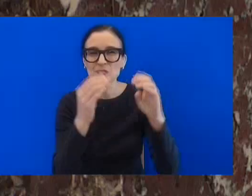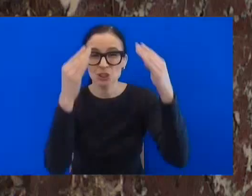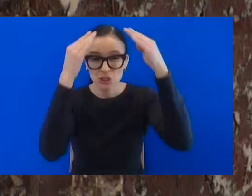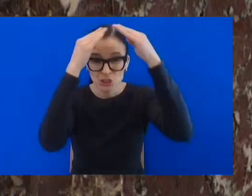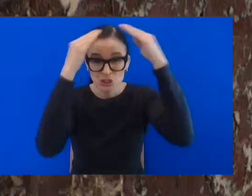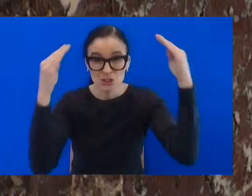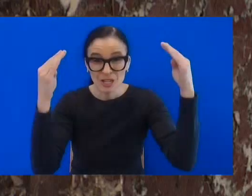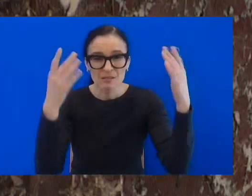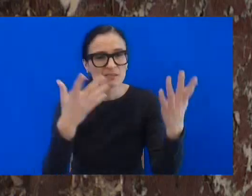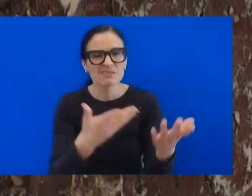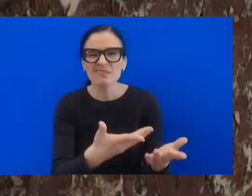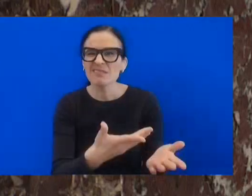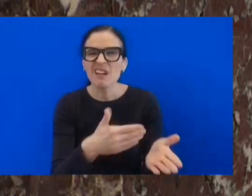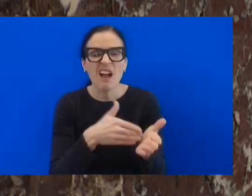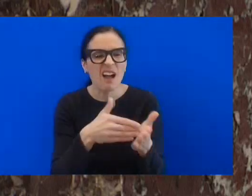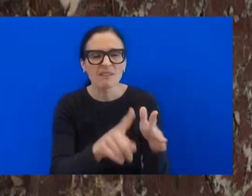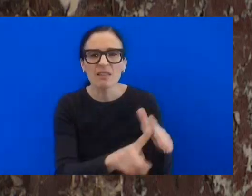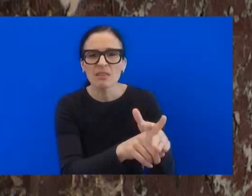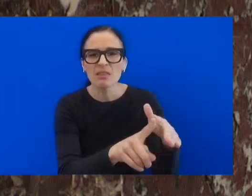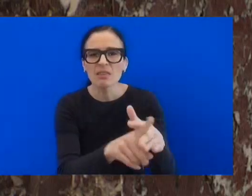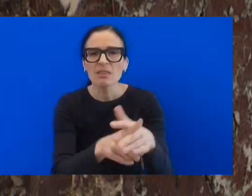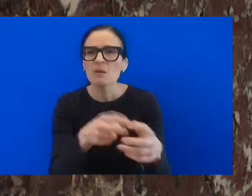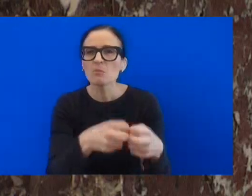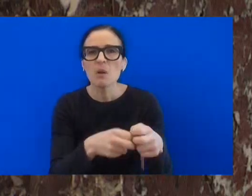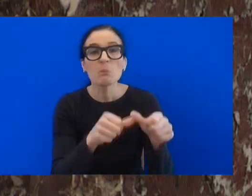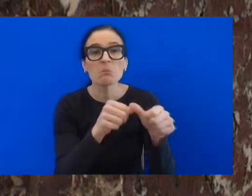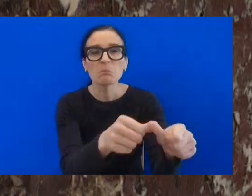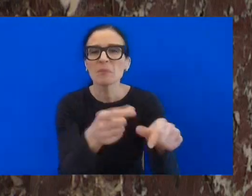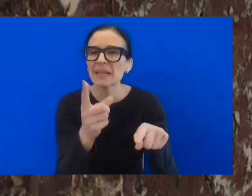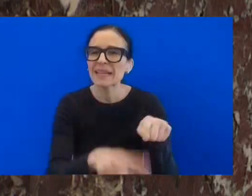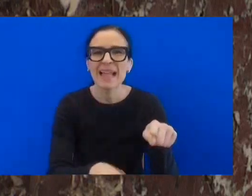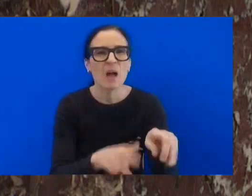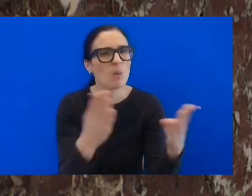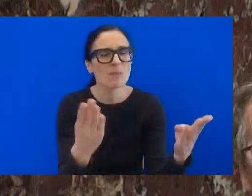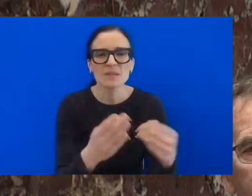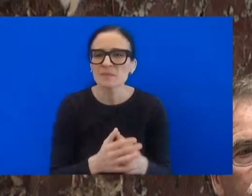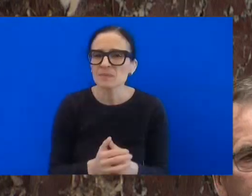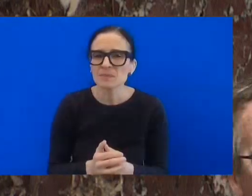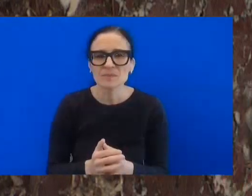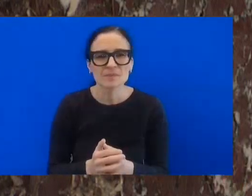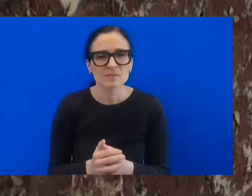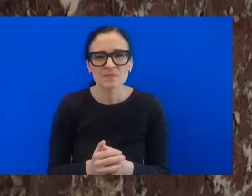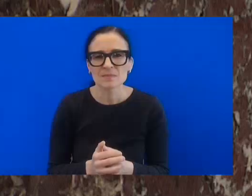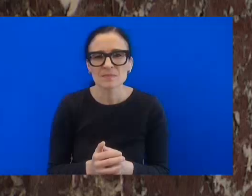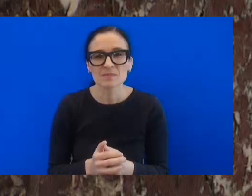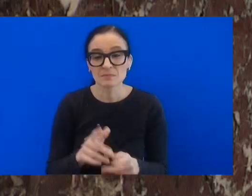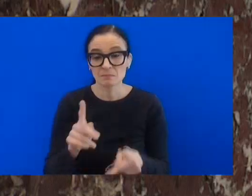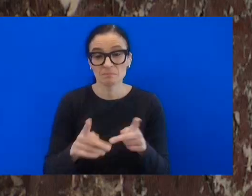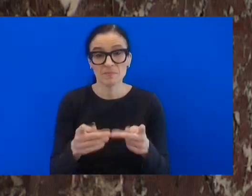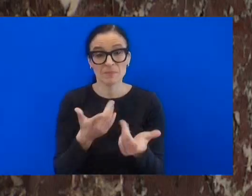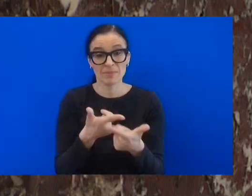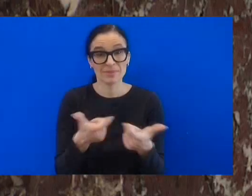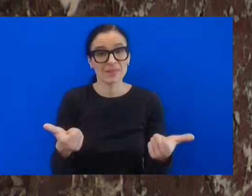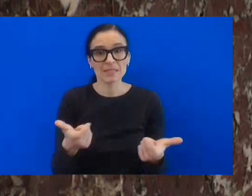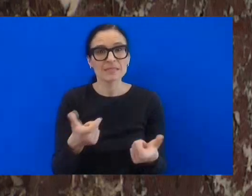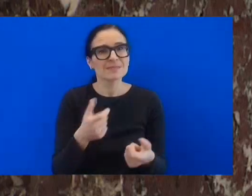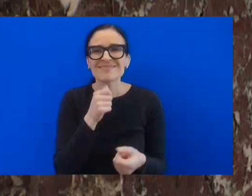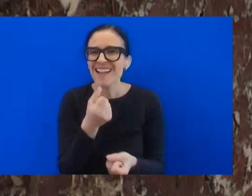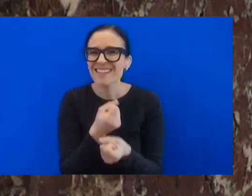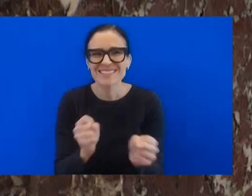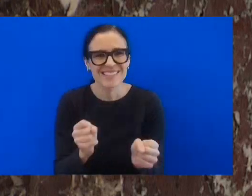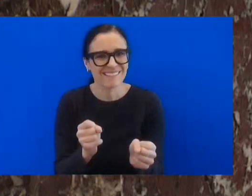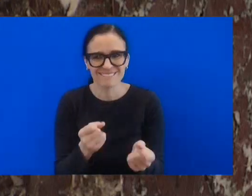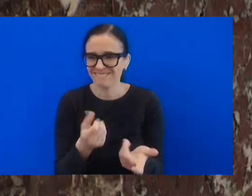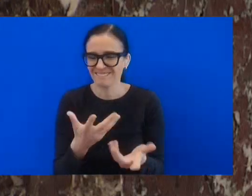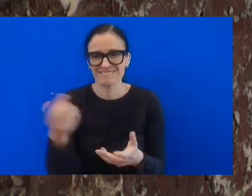dedicated space for people to store their belongings. We must not forget that people experiencing homelessness are members of